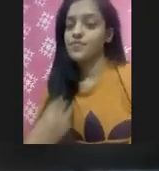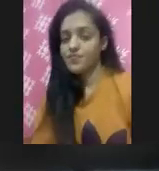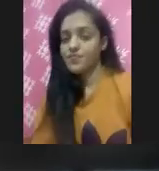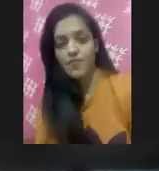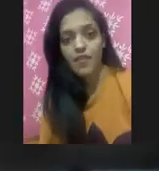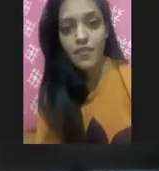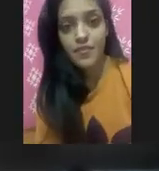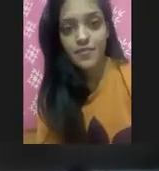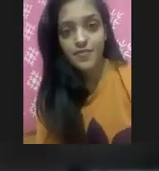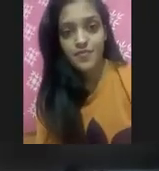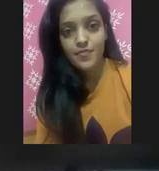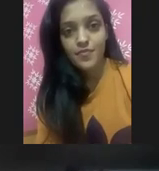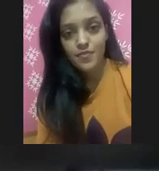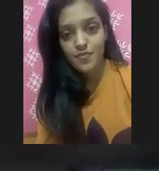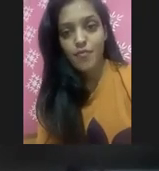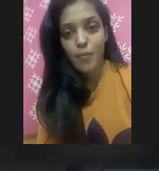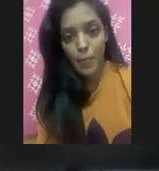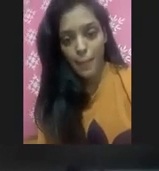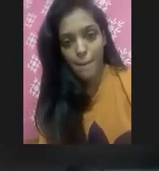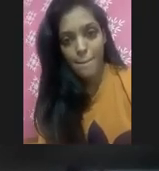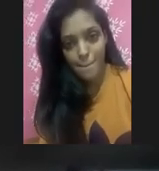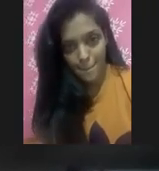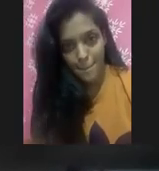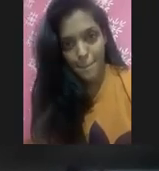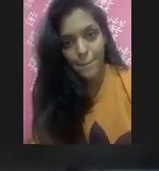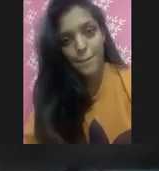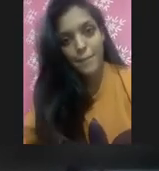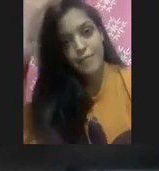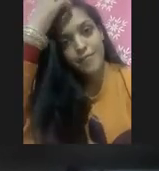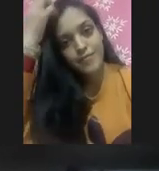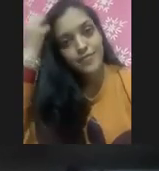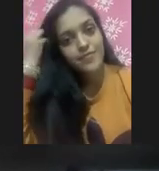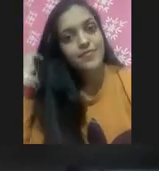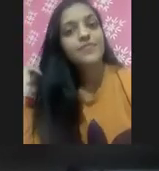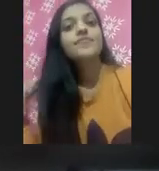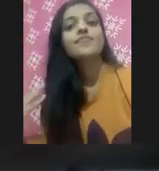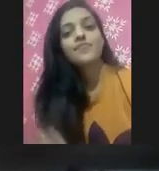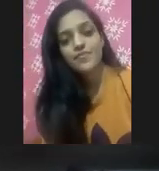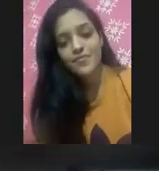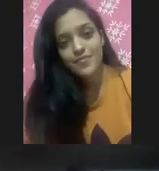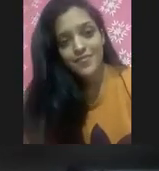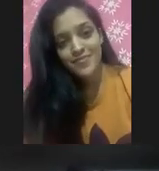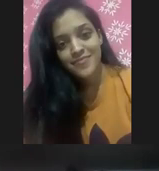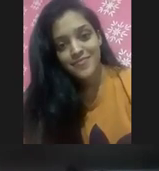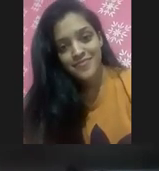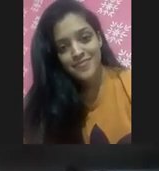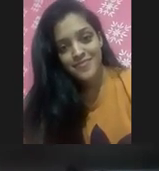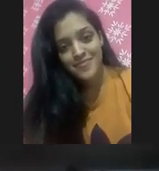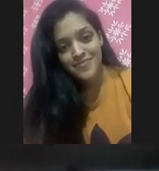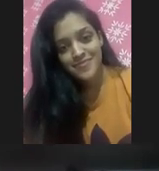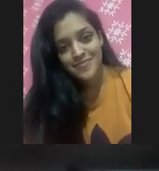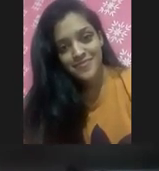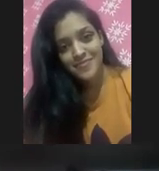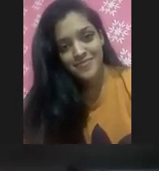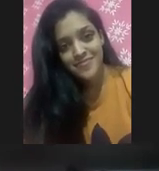interesting instrument to start dealing seriously with the topic. I don't know whether Marco wants to add